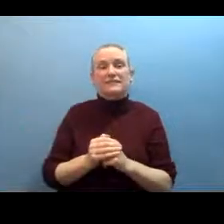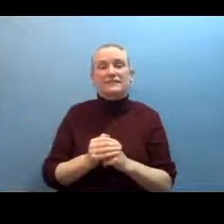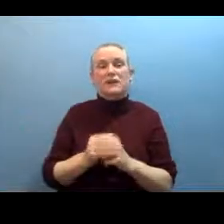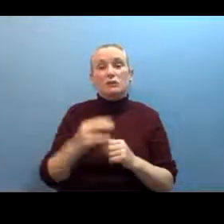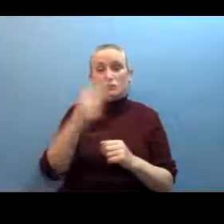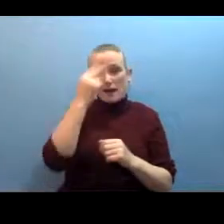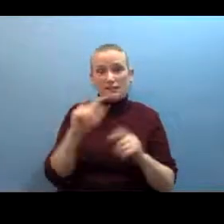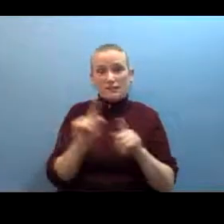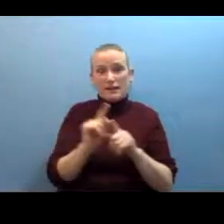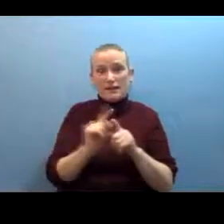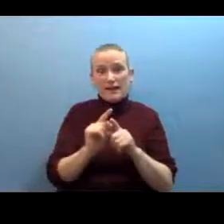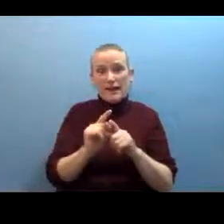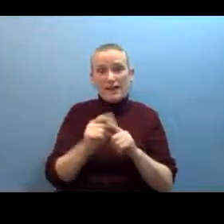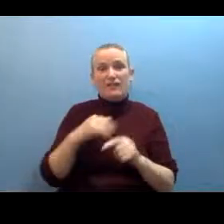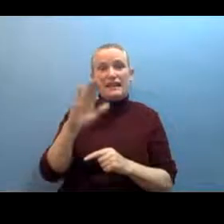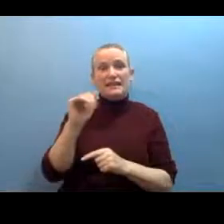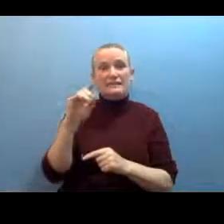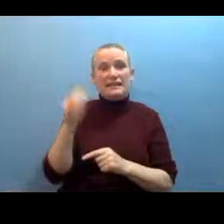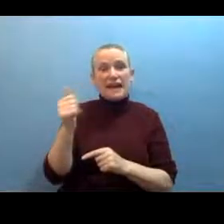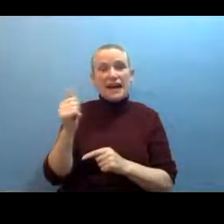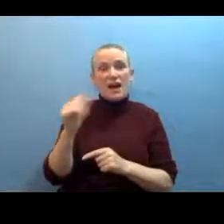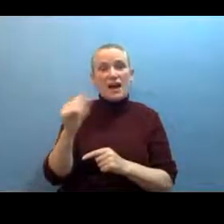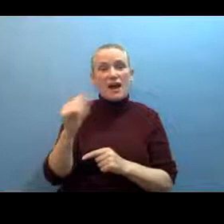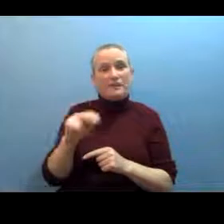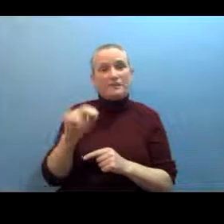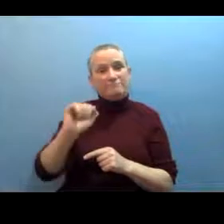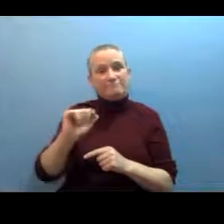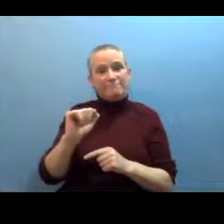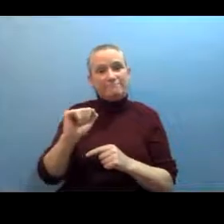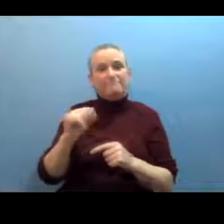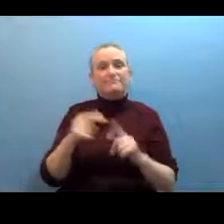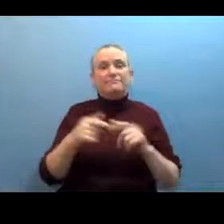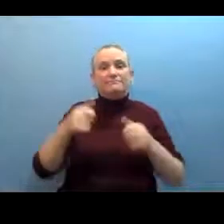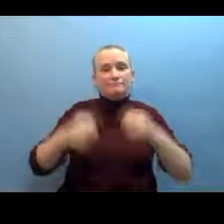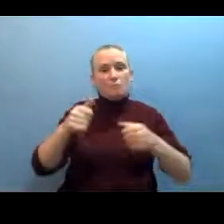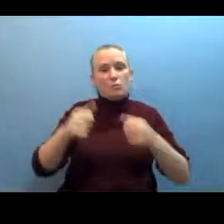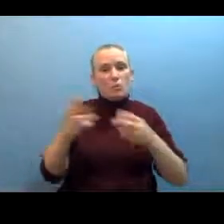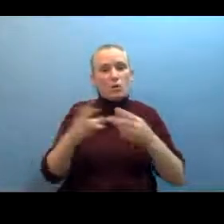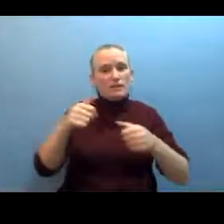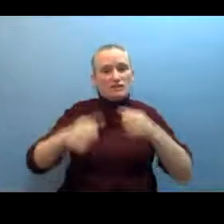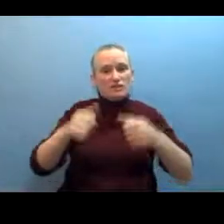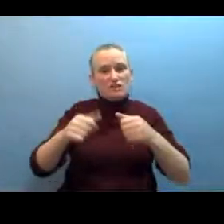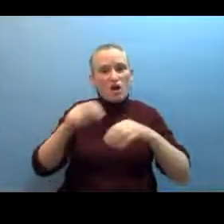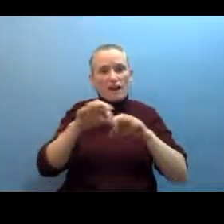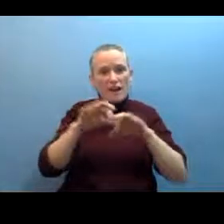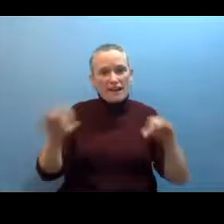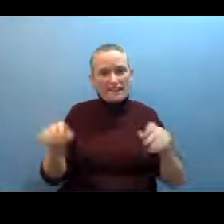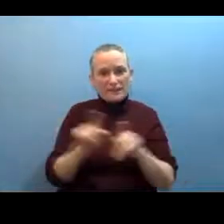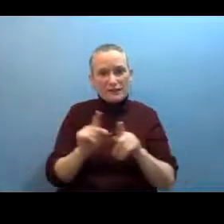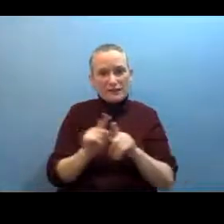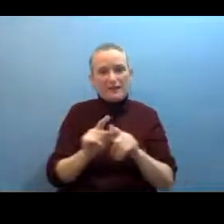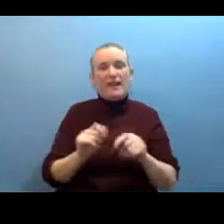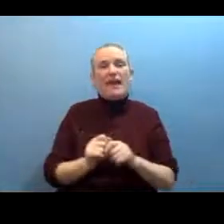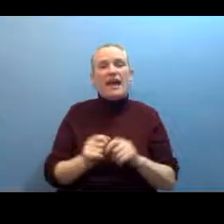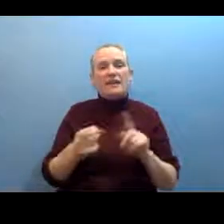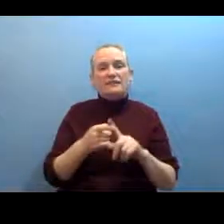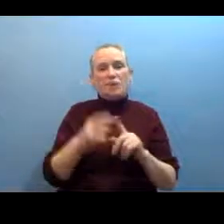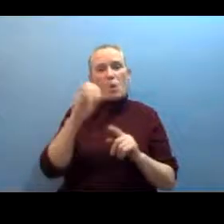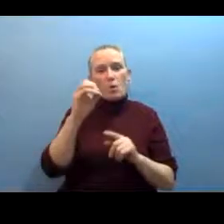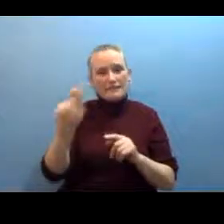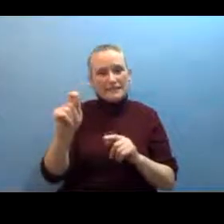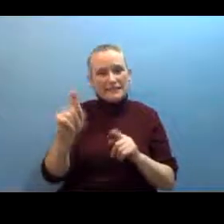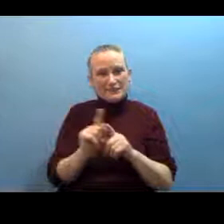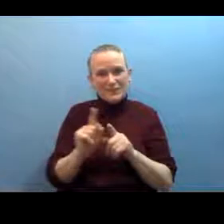Tonight we also have Linda Hogan, who's the senior Jigsaw clinician with Jigsaw Online, and also an occupational